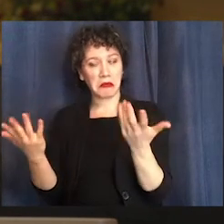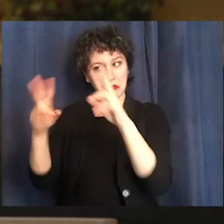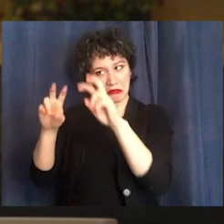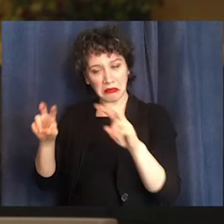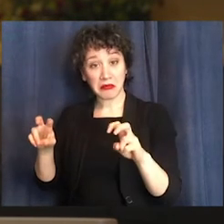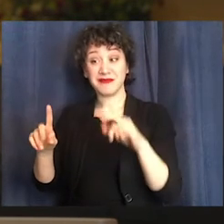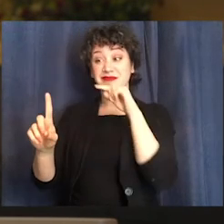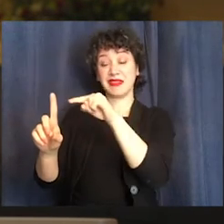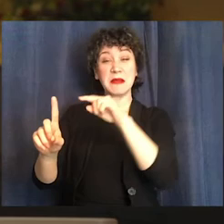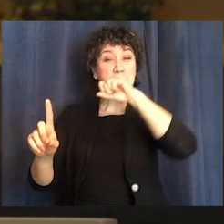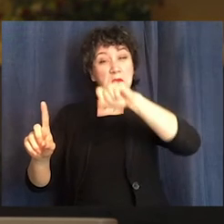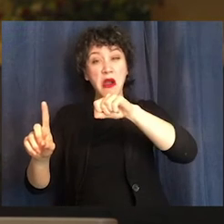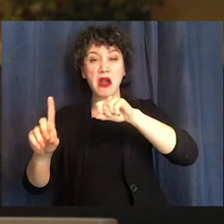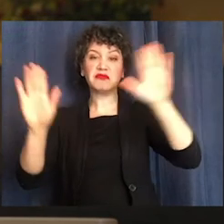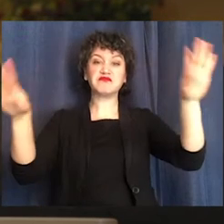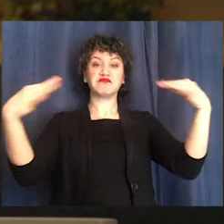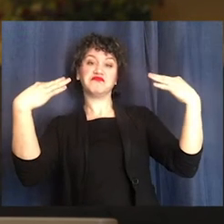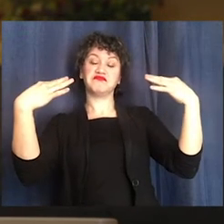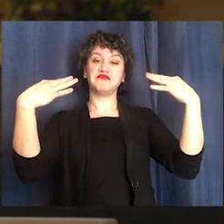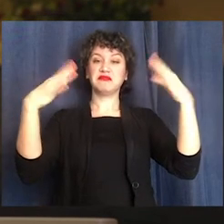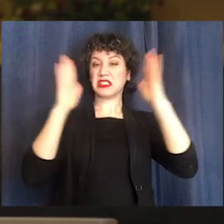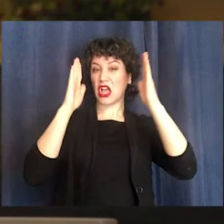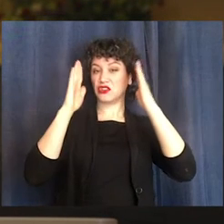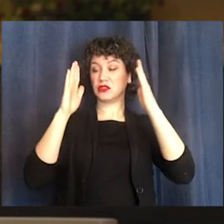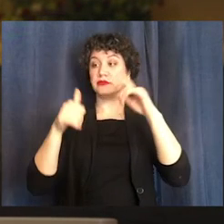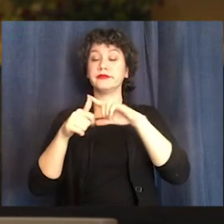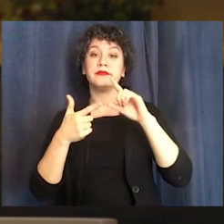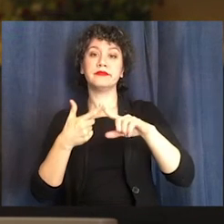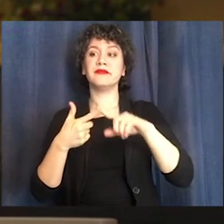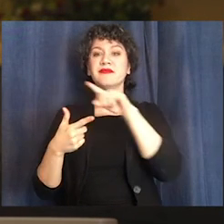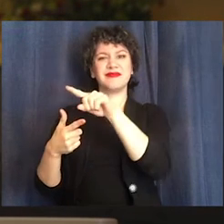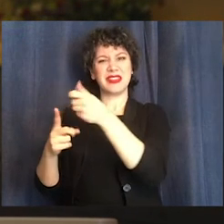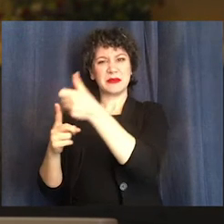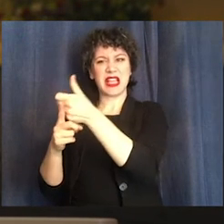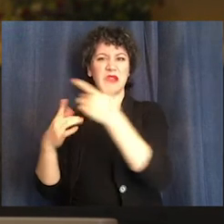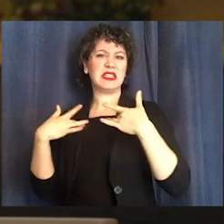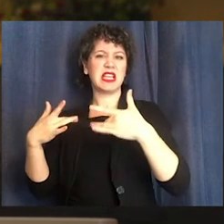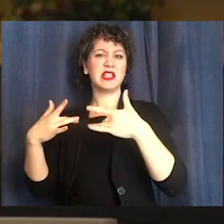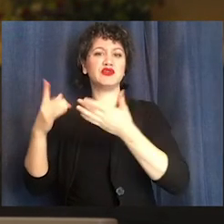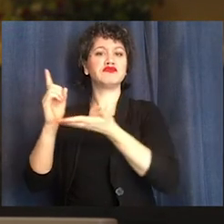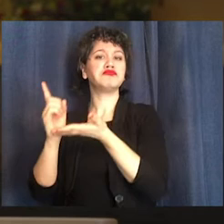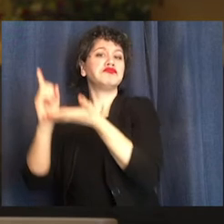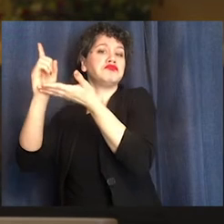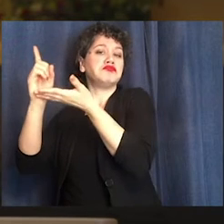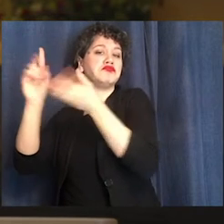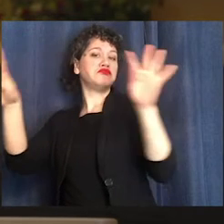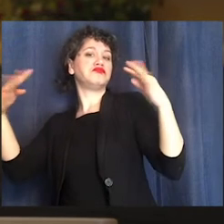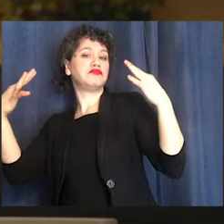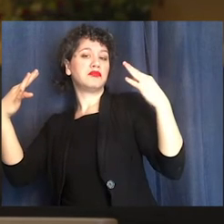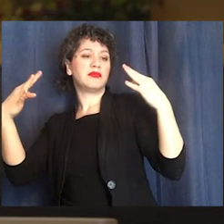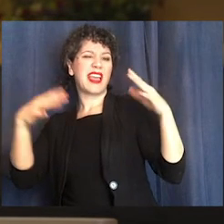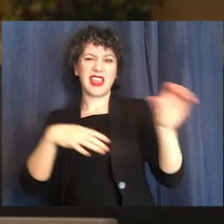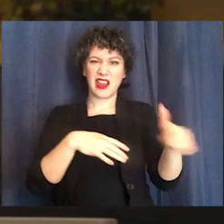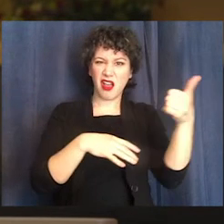center of attention. He revels in self-promotion by lifting himself up while putting others down. He focuses on